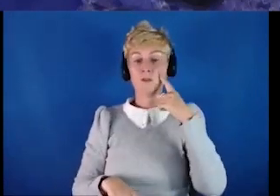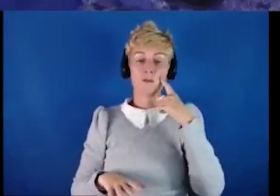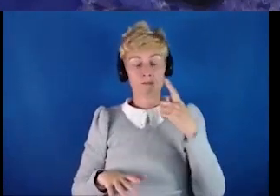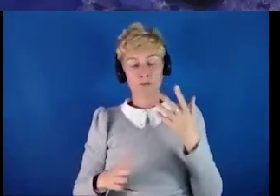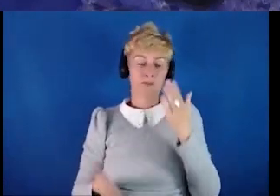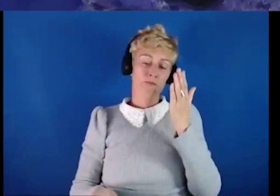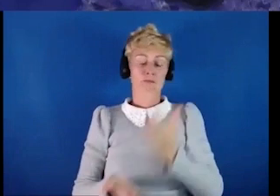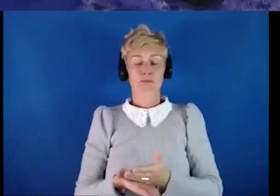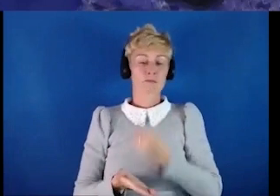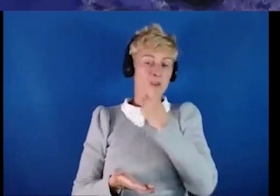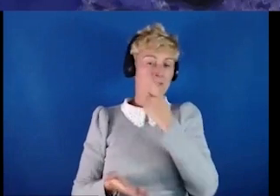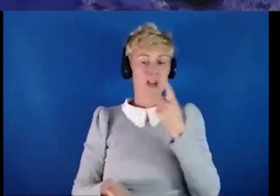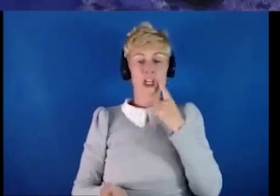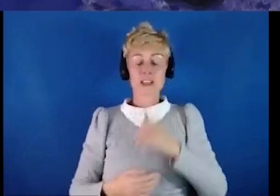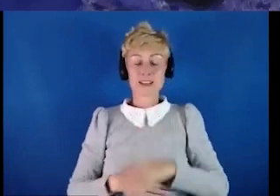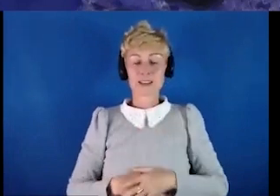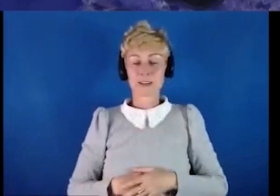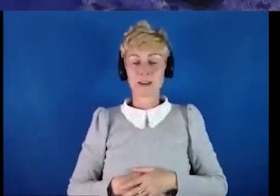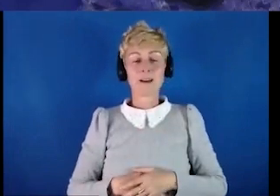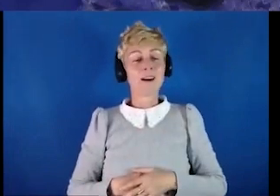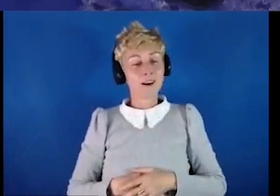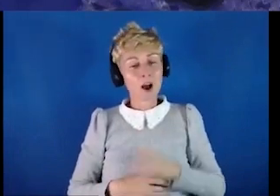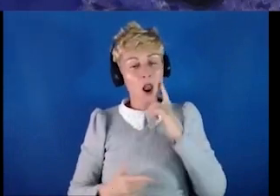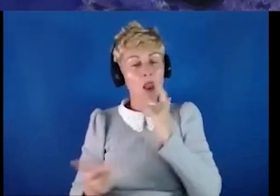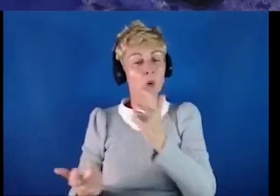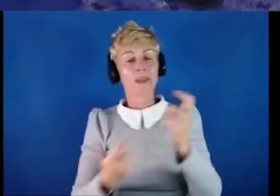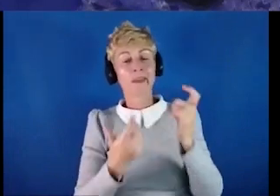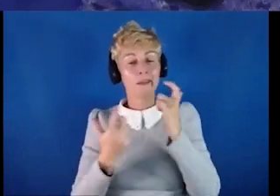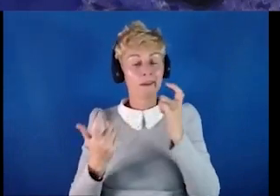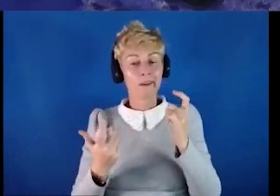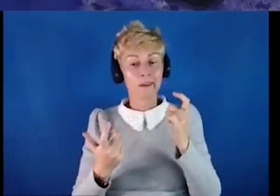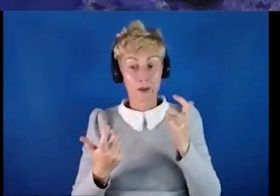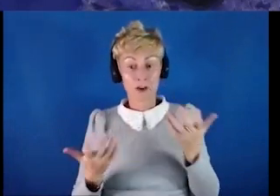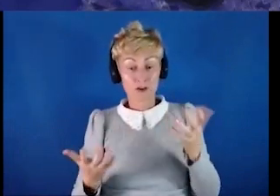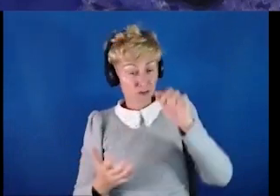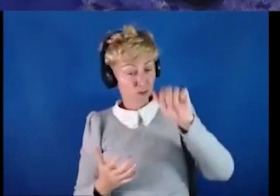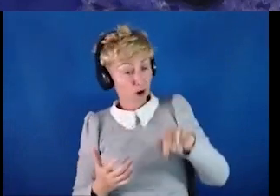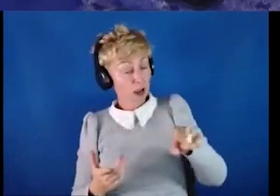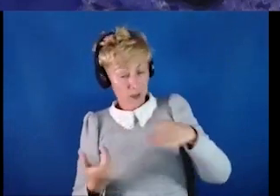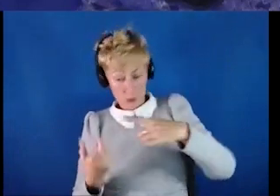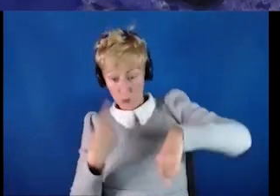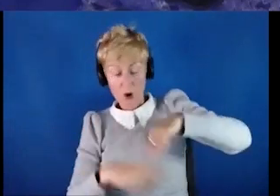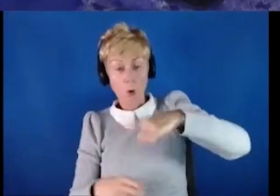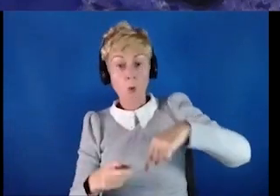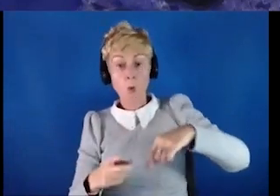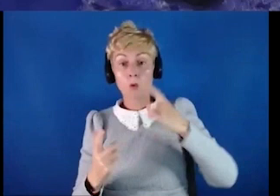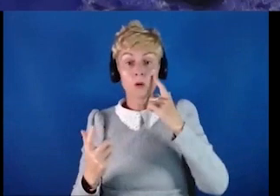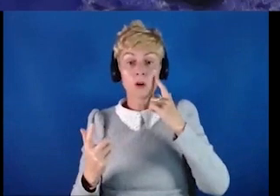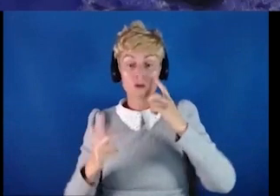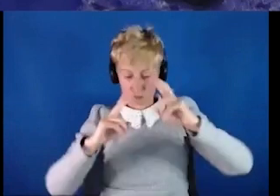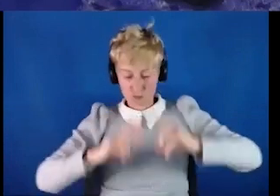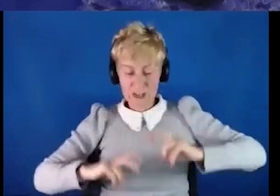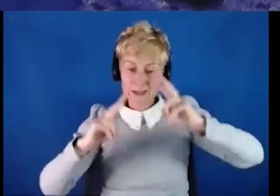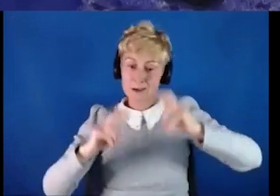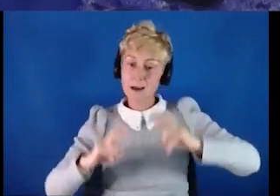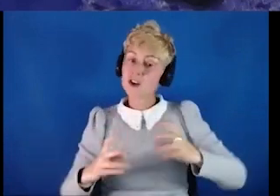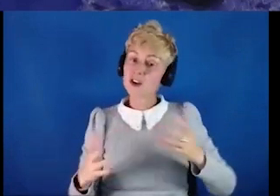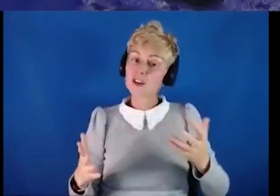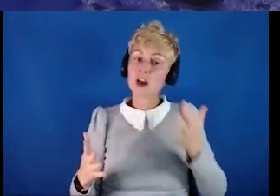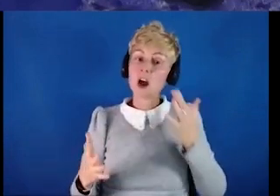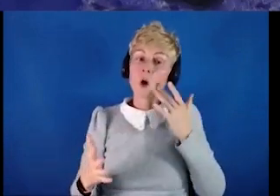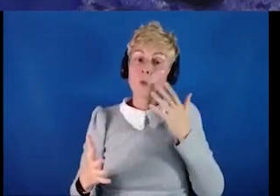verification. And I think this idea of kind of, we are all researchers when we kind of encounter and